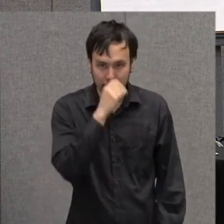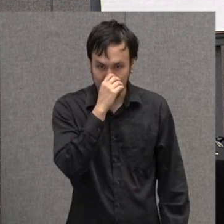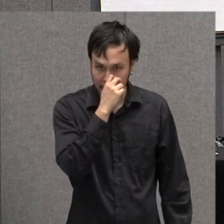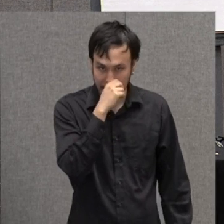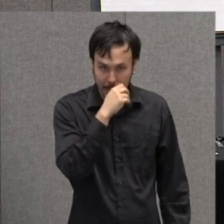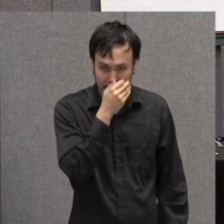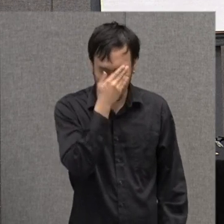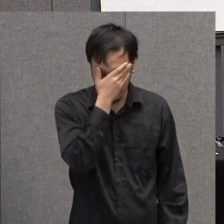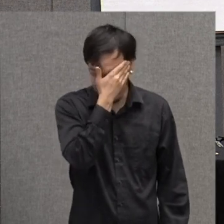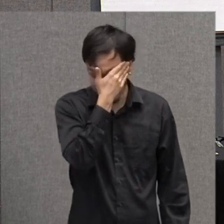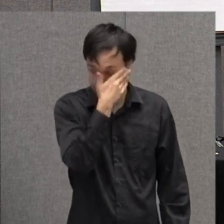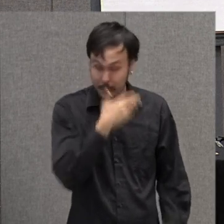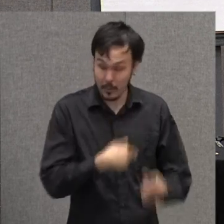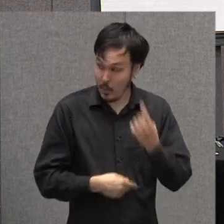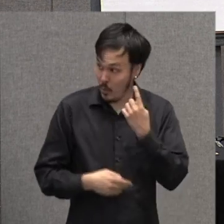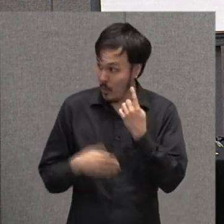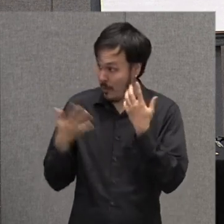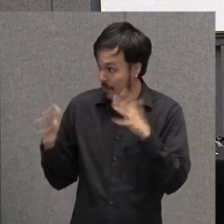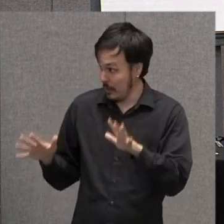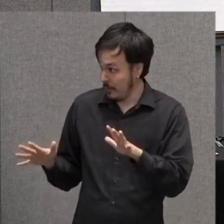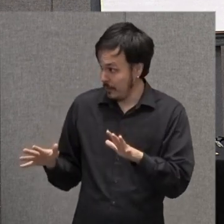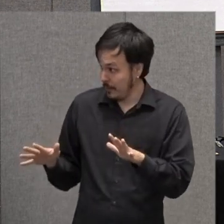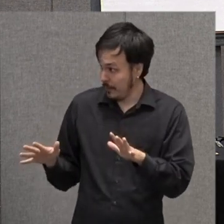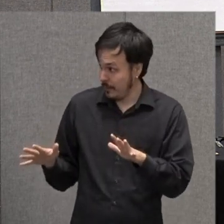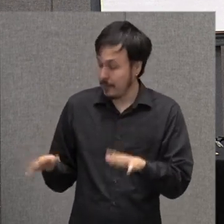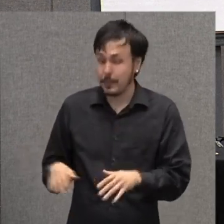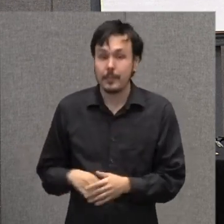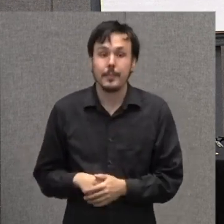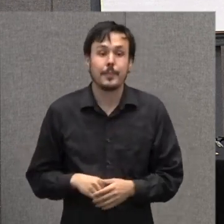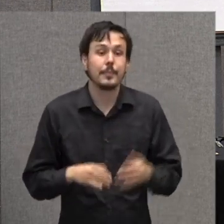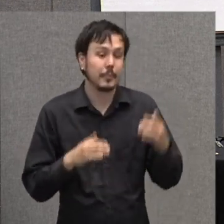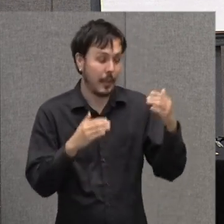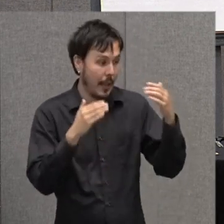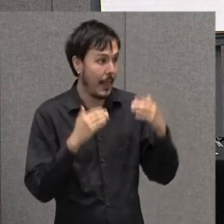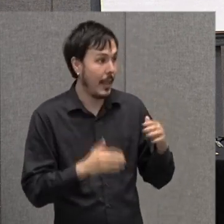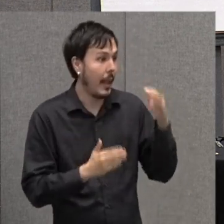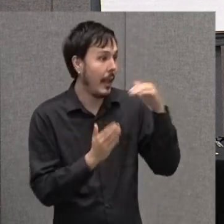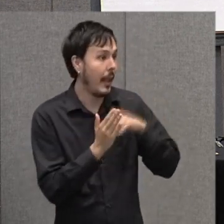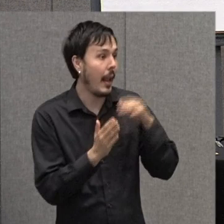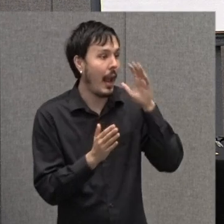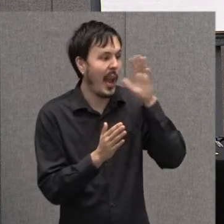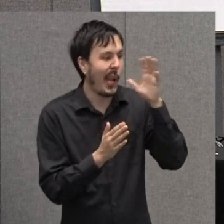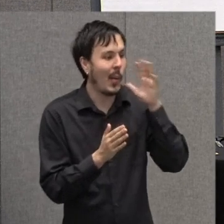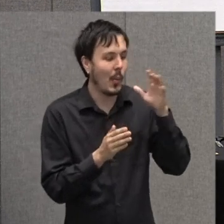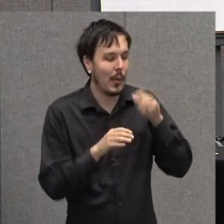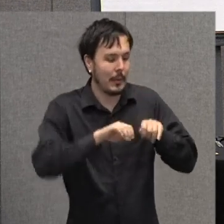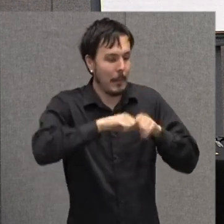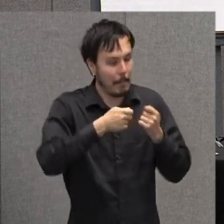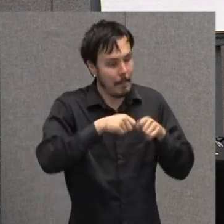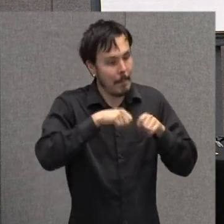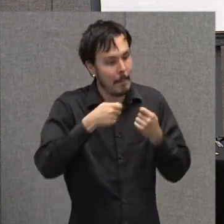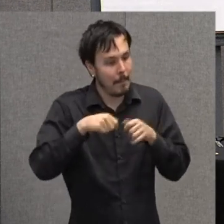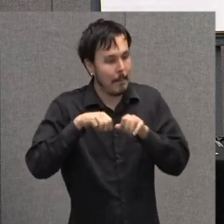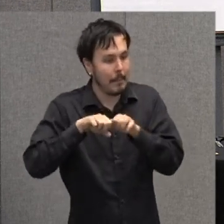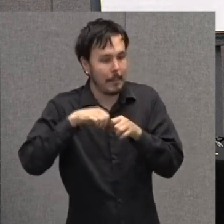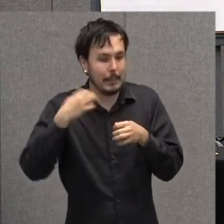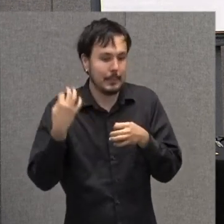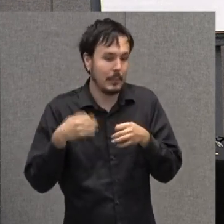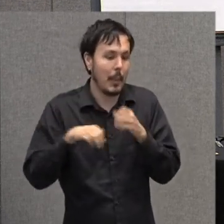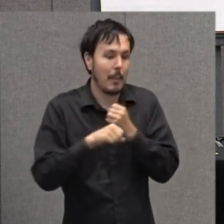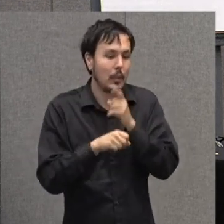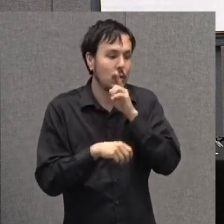Check. Got one? Yes. Okay. It's very fluffy. Then again, I'm going to kind of soften up the tube a little.